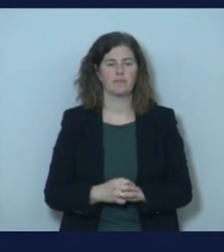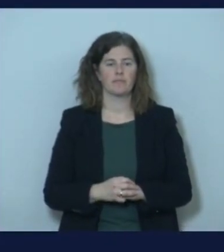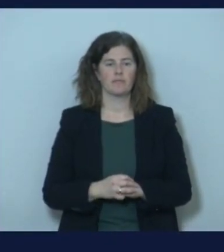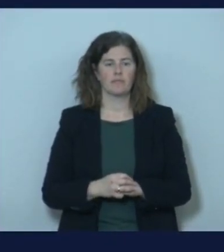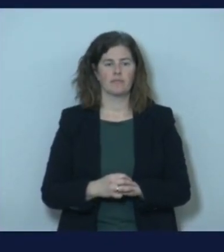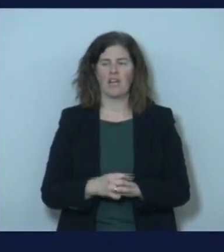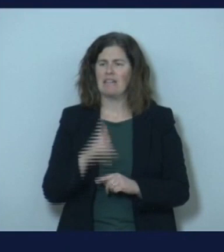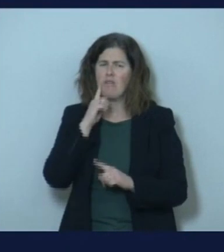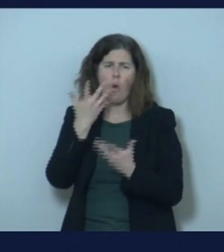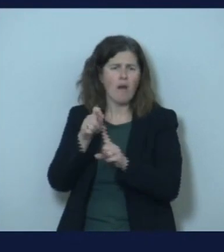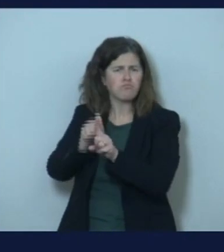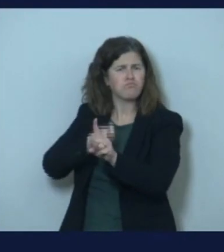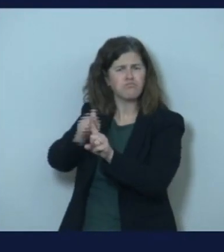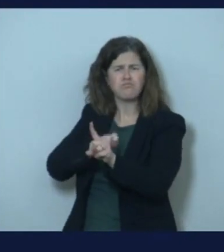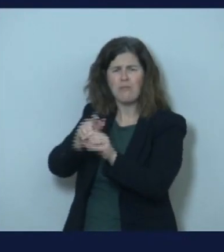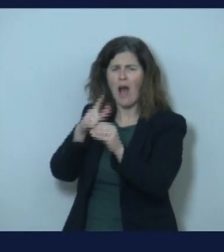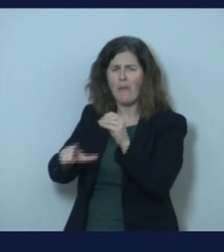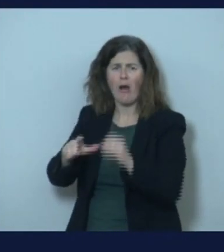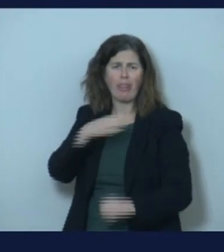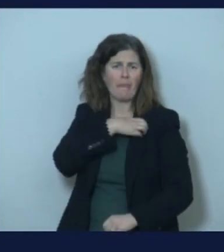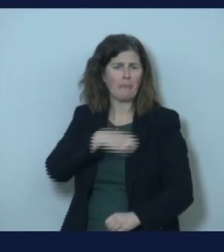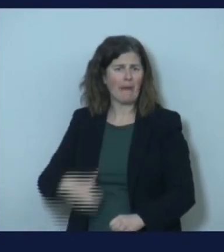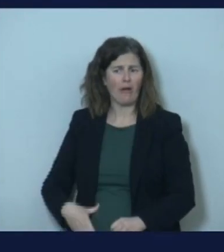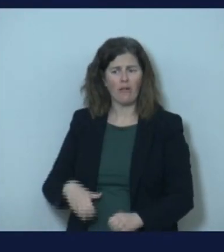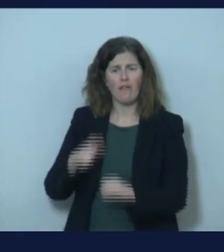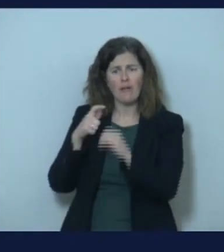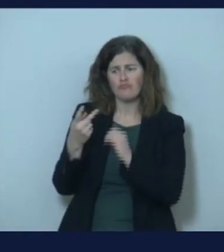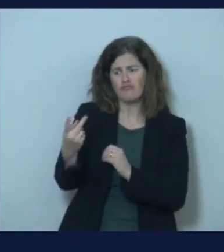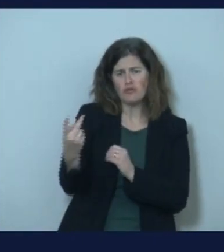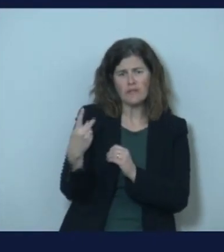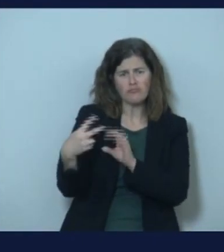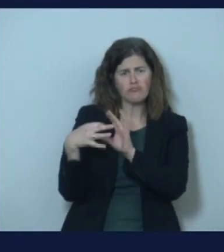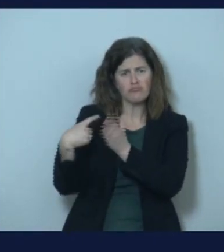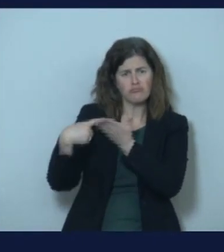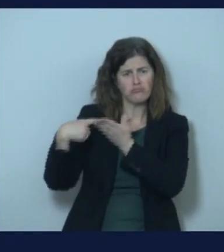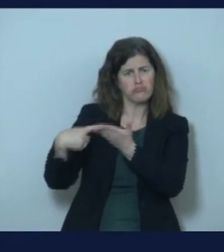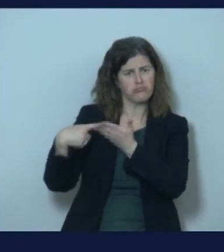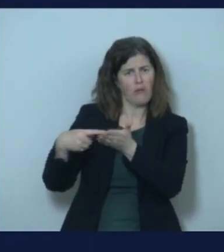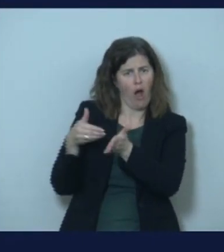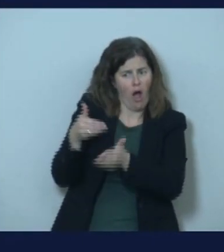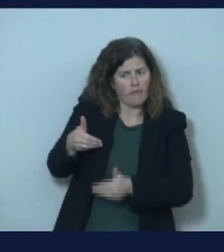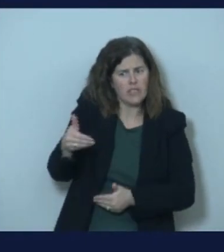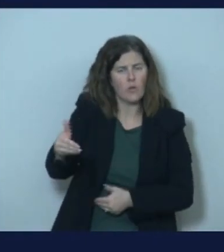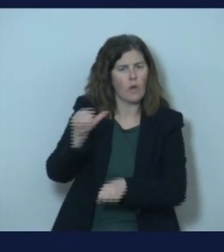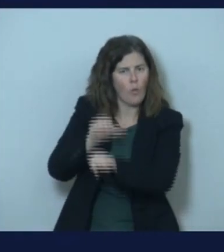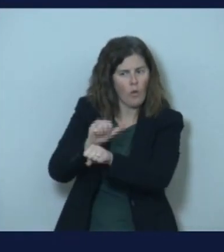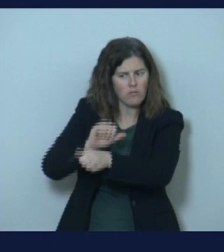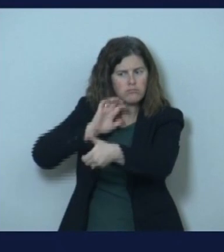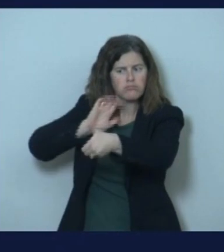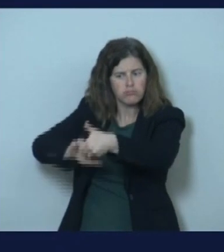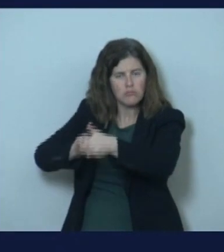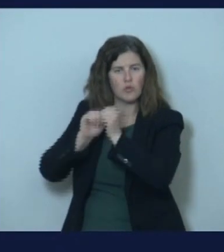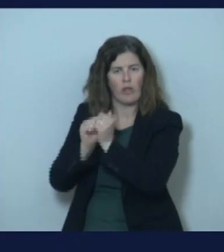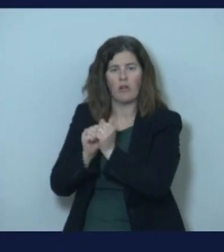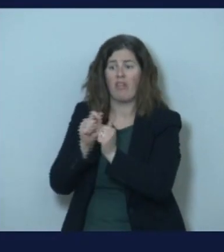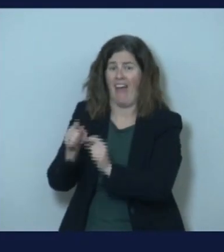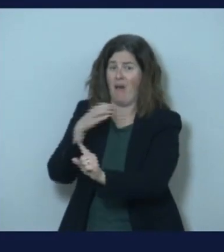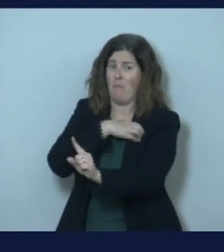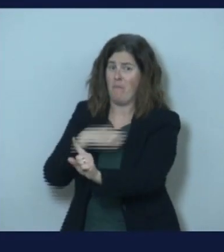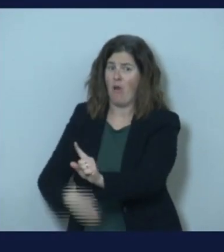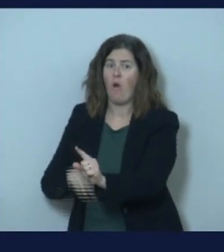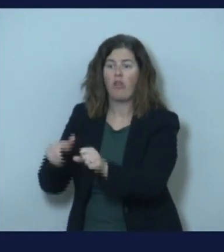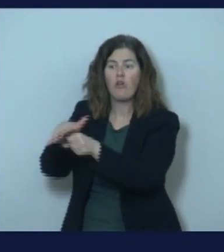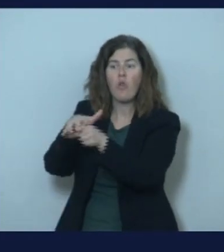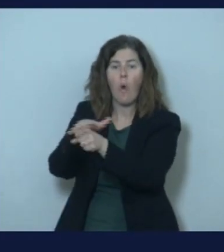on El Paso. The mayor of El Paso and I have been in contact with each other. We're working together. I can tell you that that mayor and other